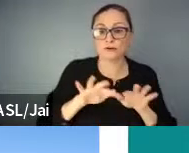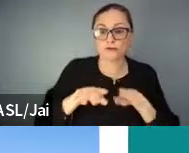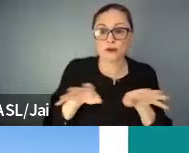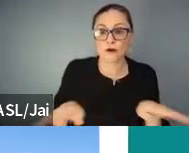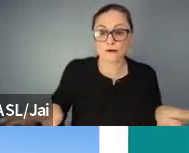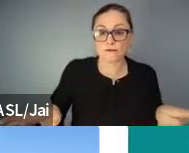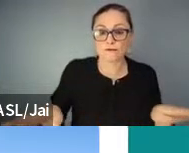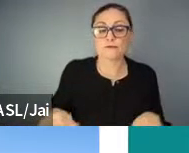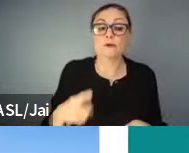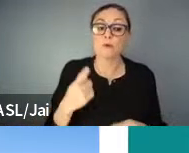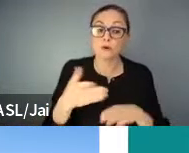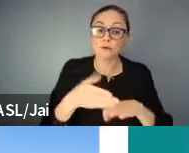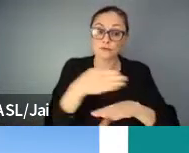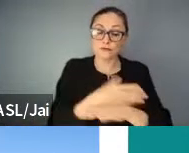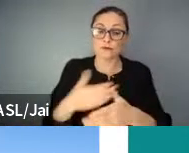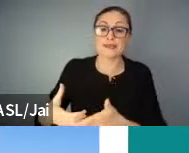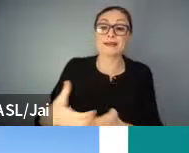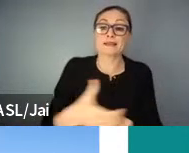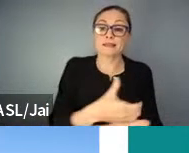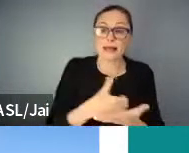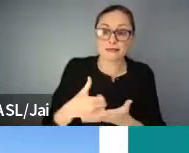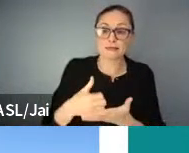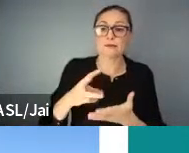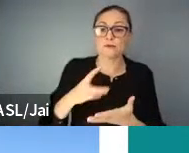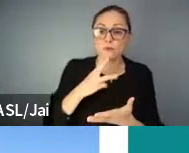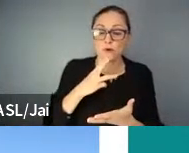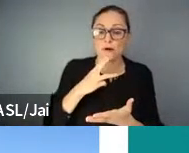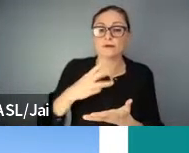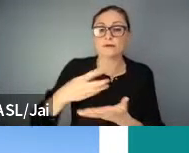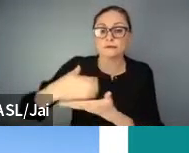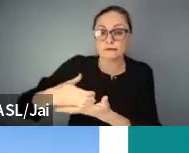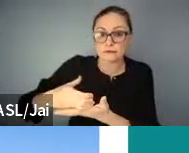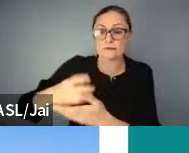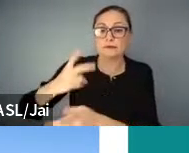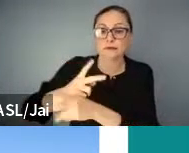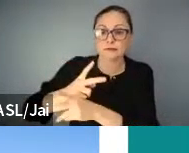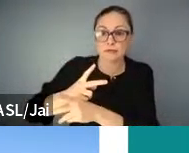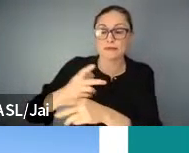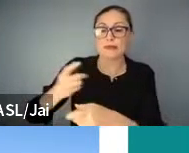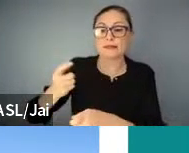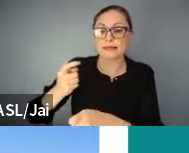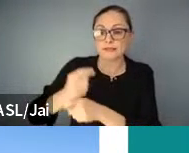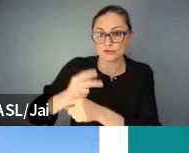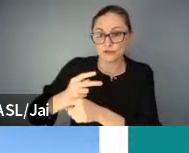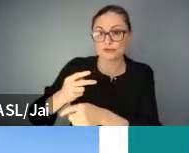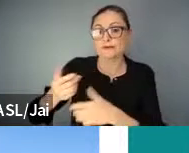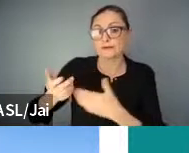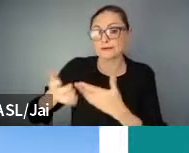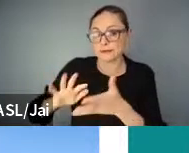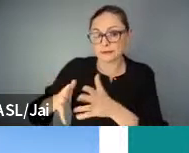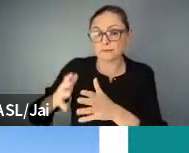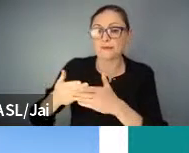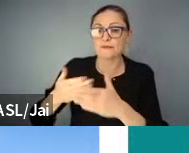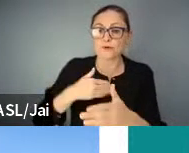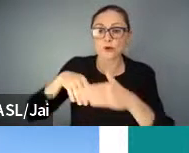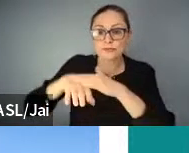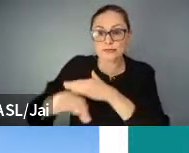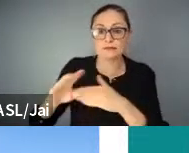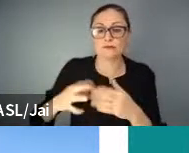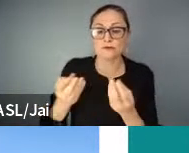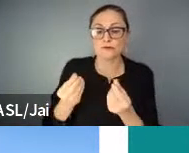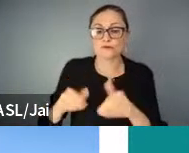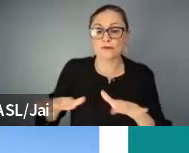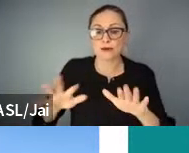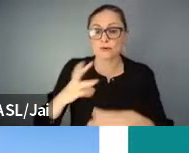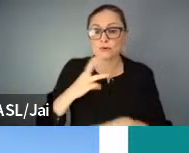IBR program would be collecting stormwater, capturing it, detaining it, and treating it before it moves into our groundwater or surface waters like